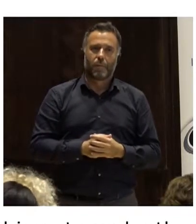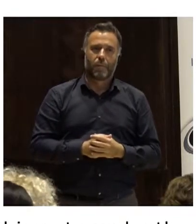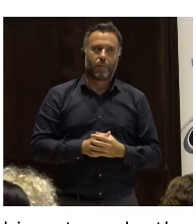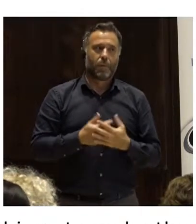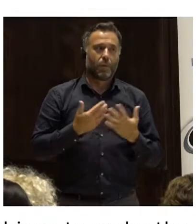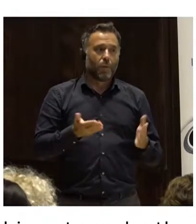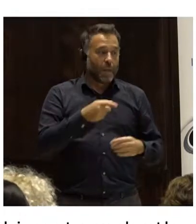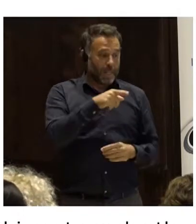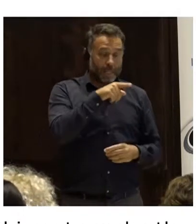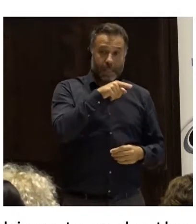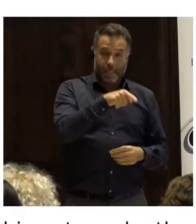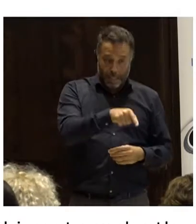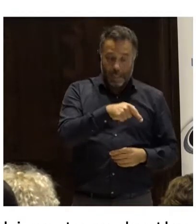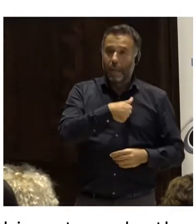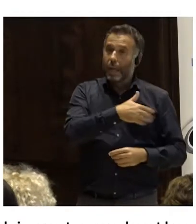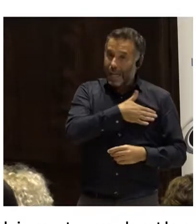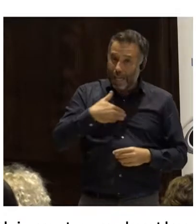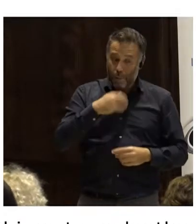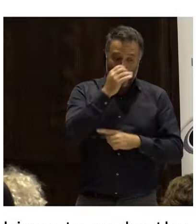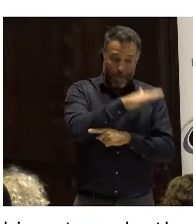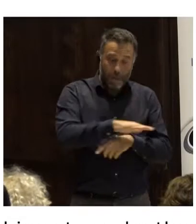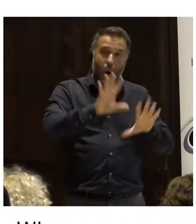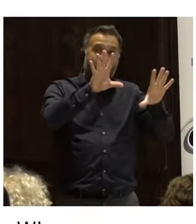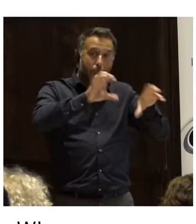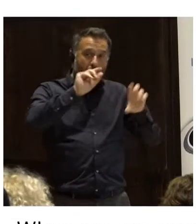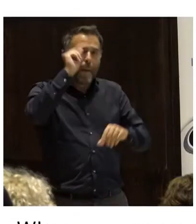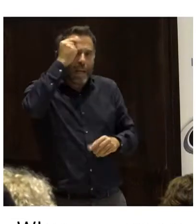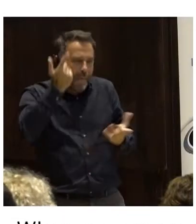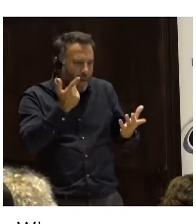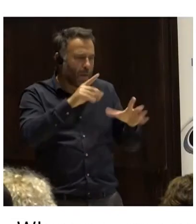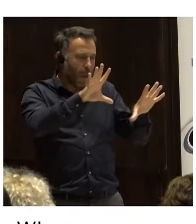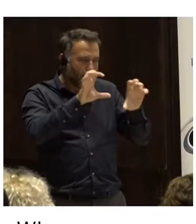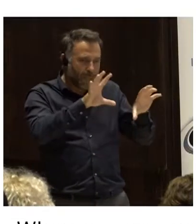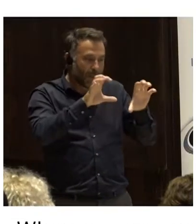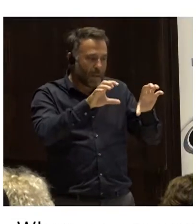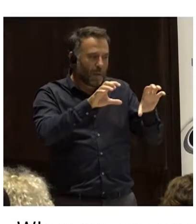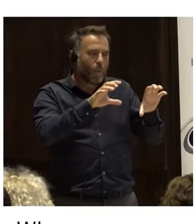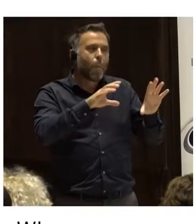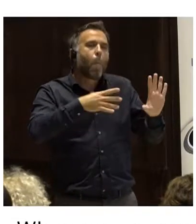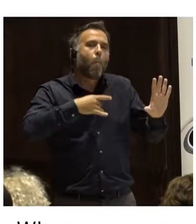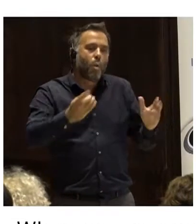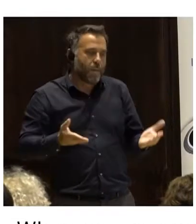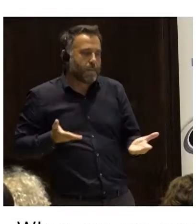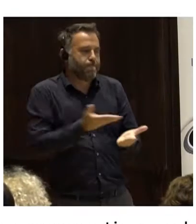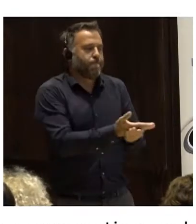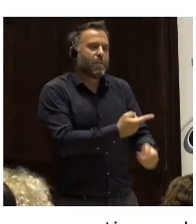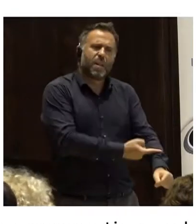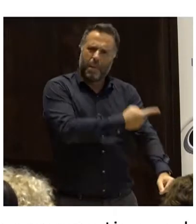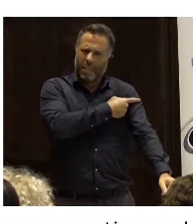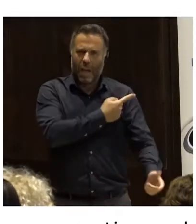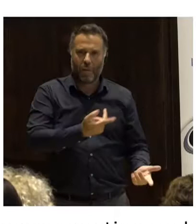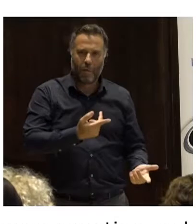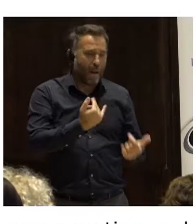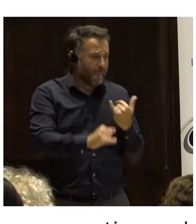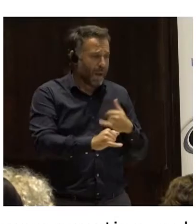be over-prompting and taking away their opportunities for learning and making mistakes and those sorts of things. So